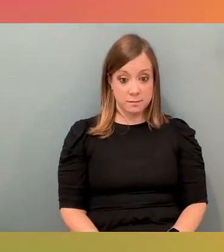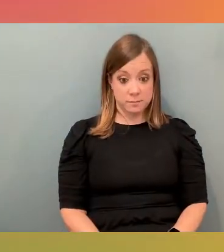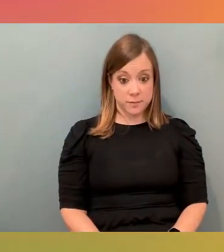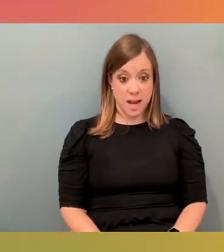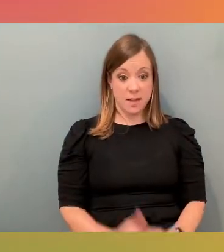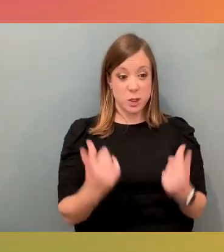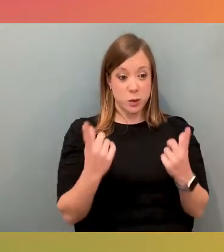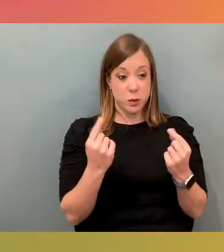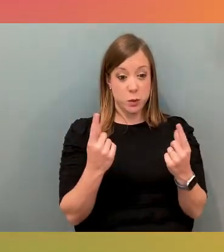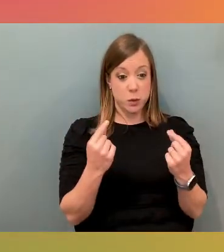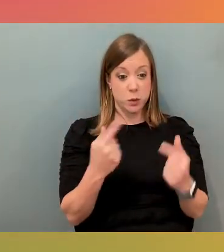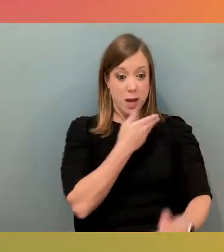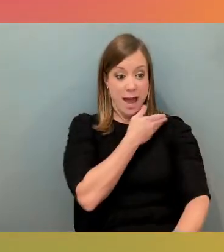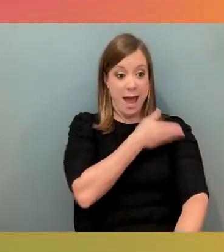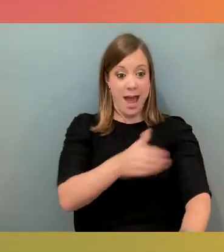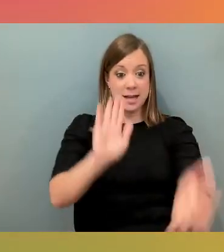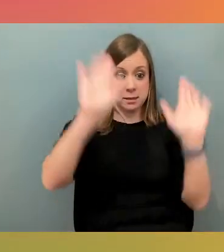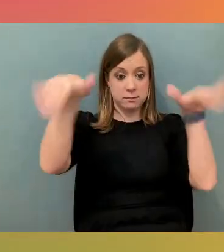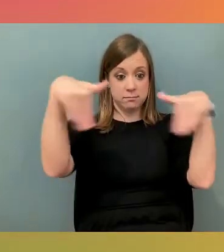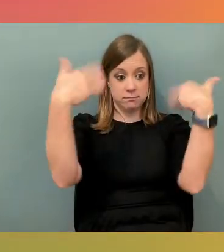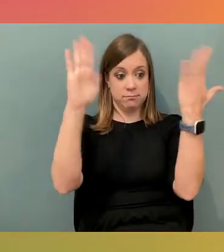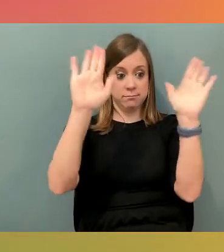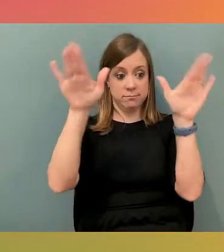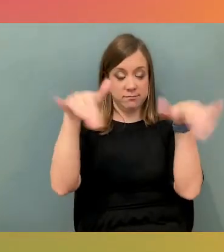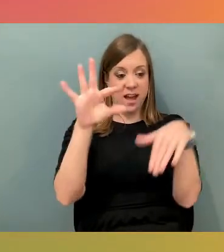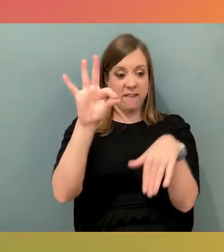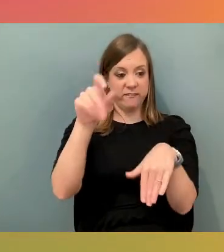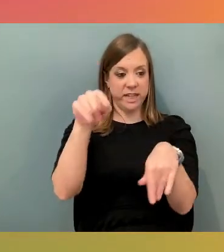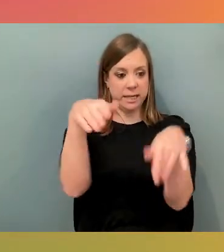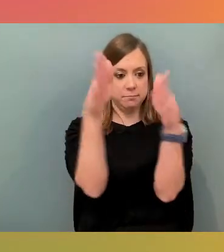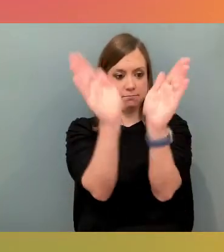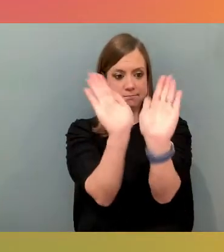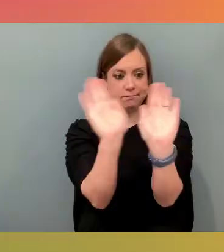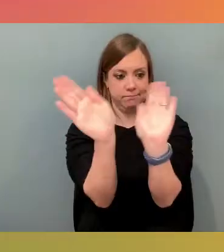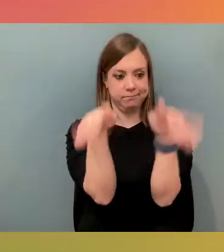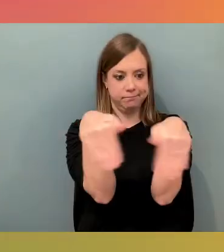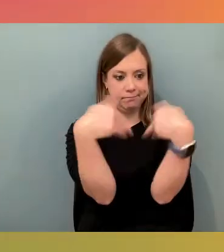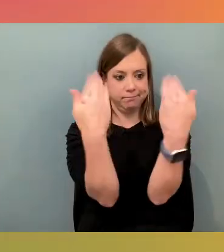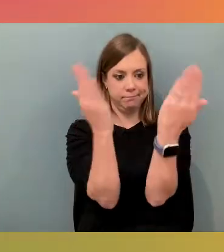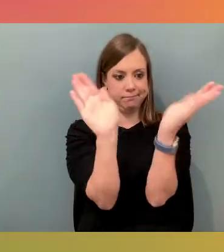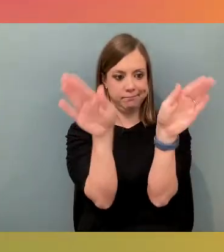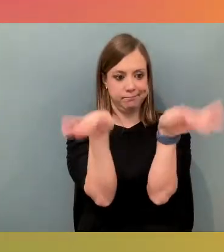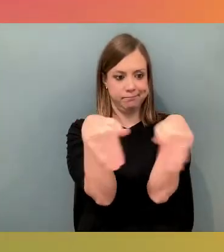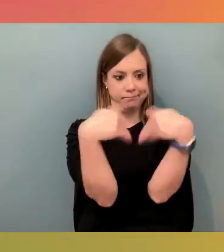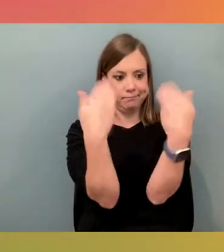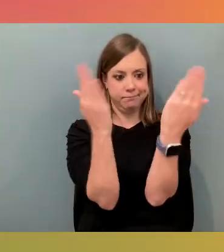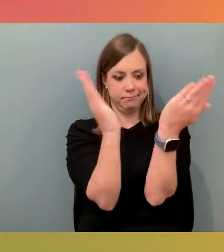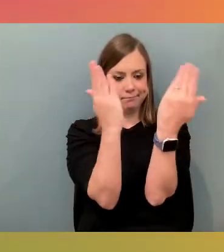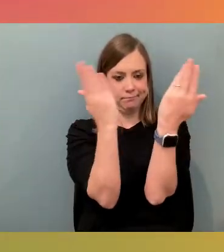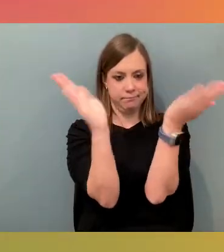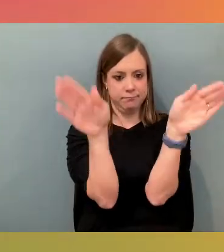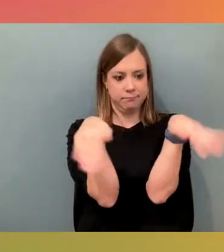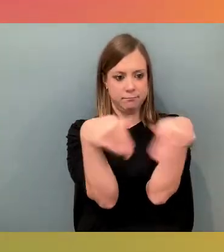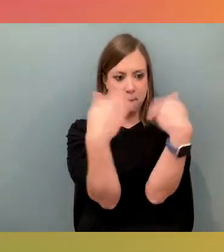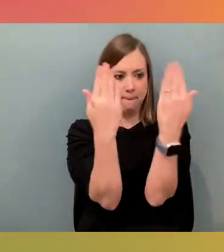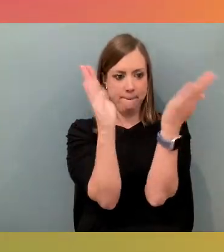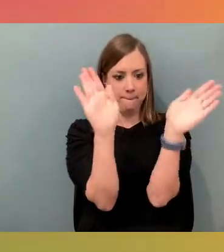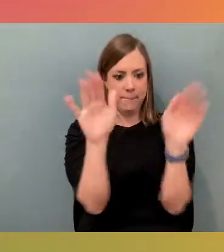your hands and your feet. We're rolling out the wrists and the ankles. Again, with some gentle movements, moving in one direction first.